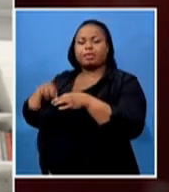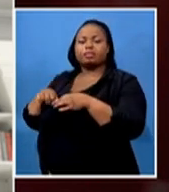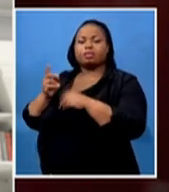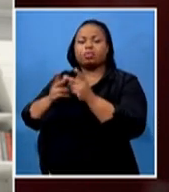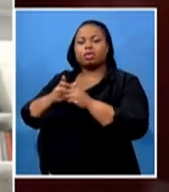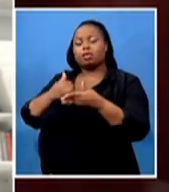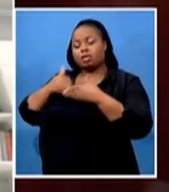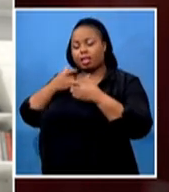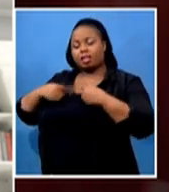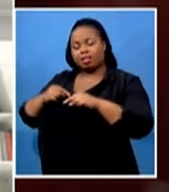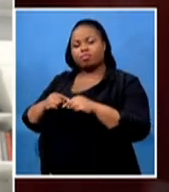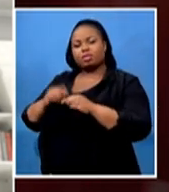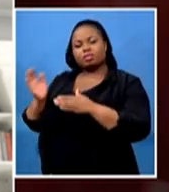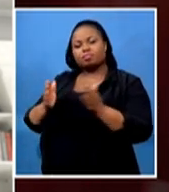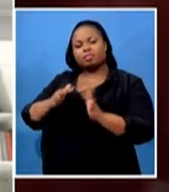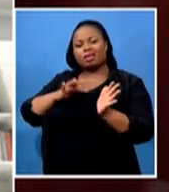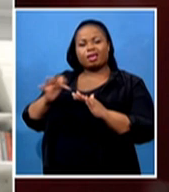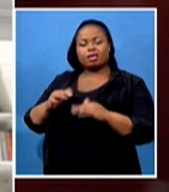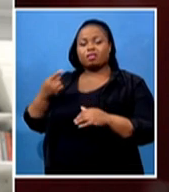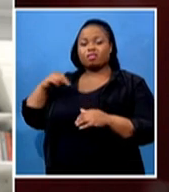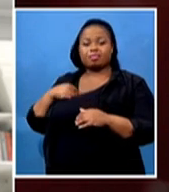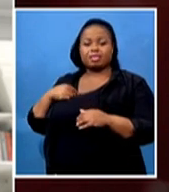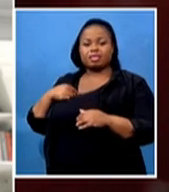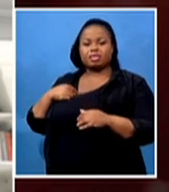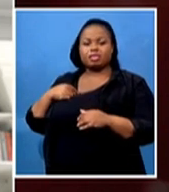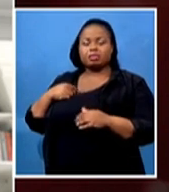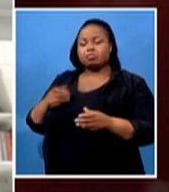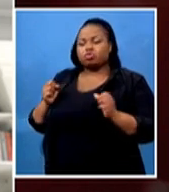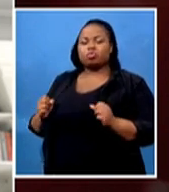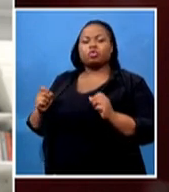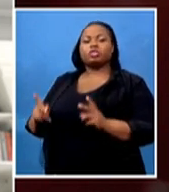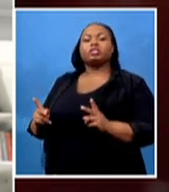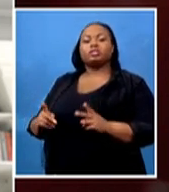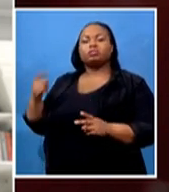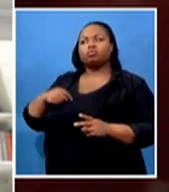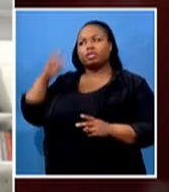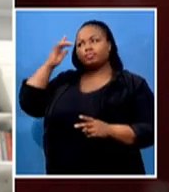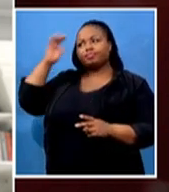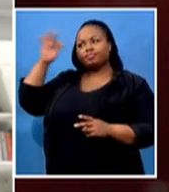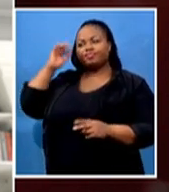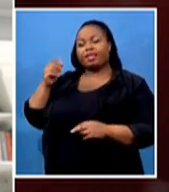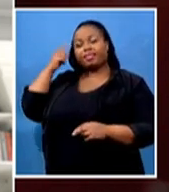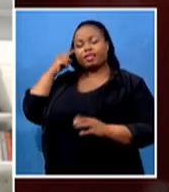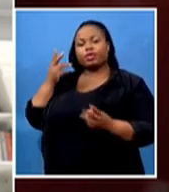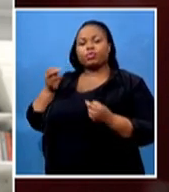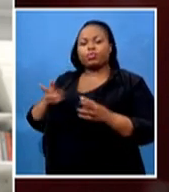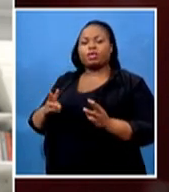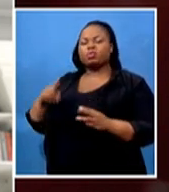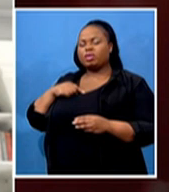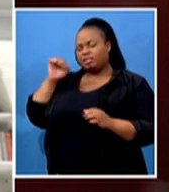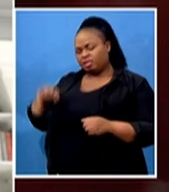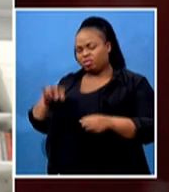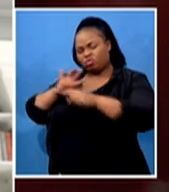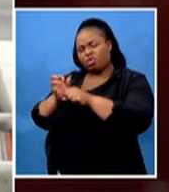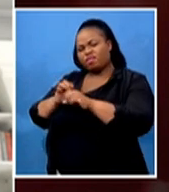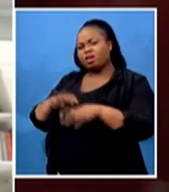to me, it's an opportunity to think anew. COVID, yes, has given us challenges. First is a health challenge. Second is a societal